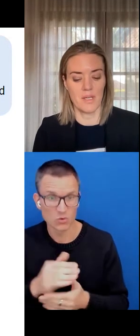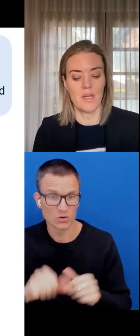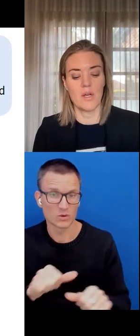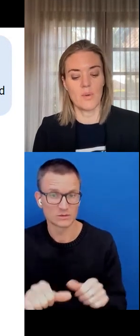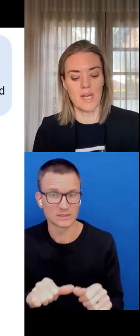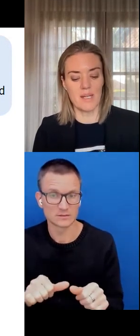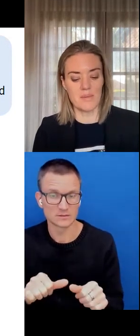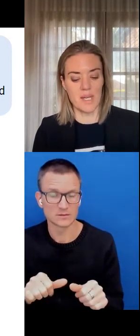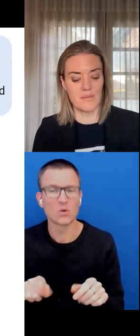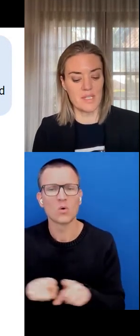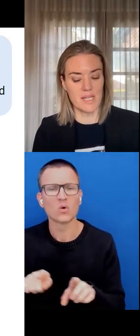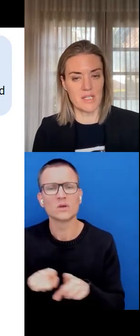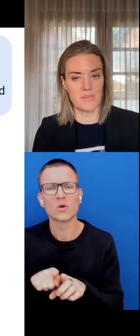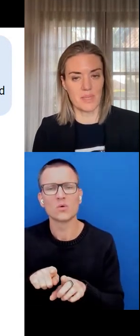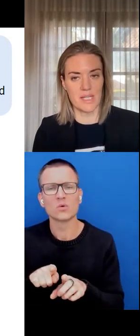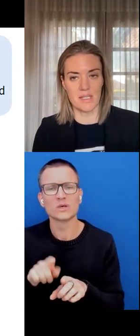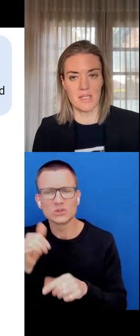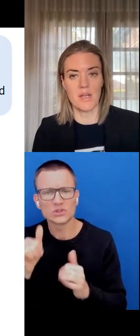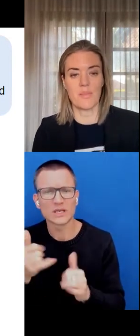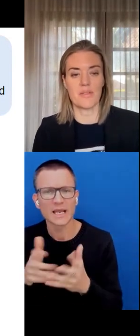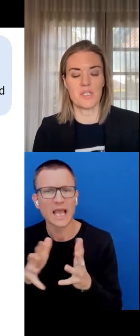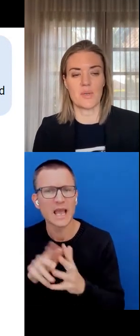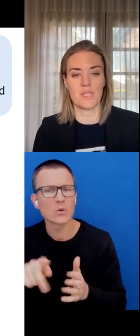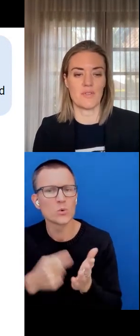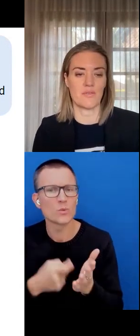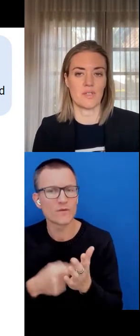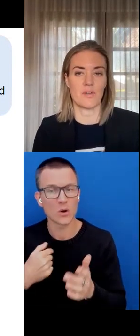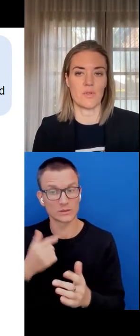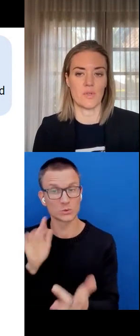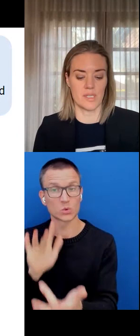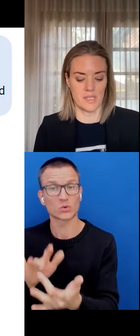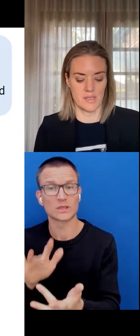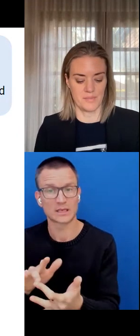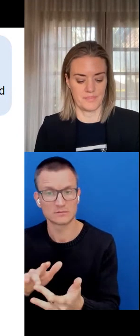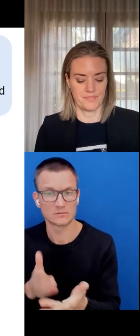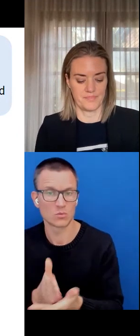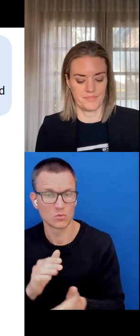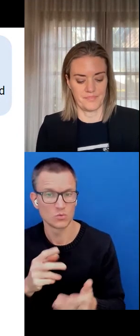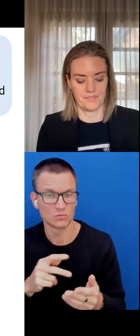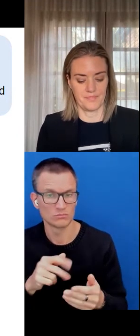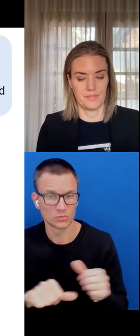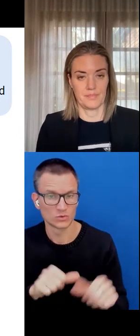program. We aim to have this stage completed by the 25th of August.